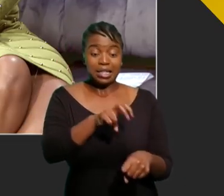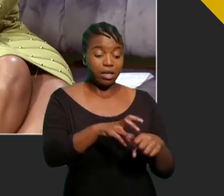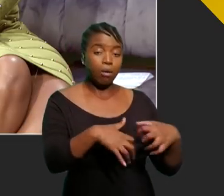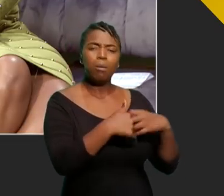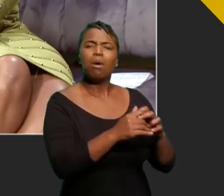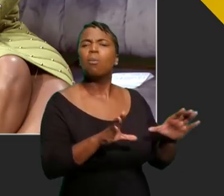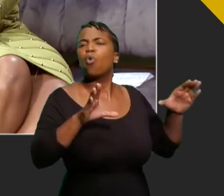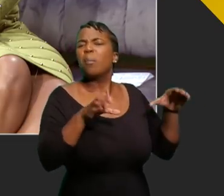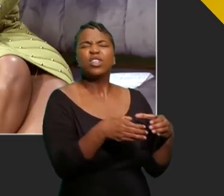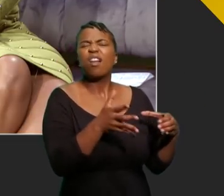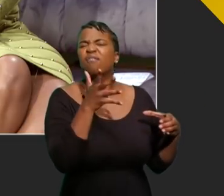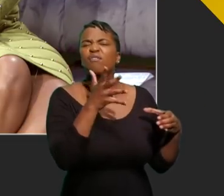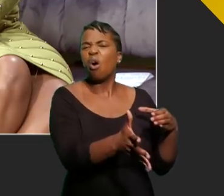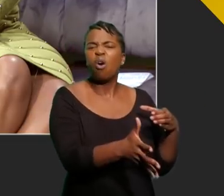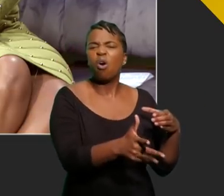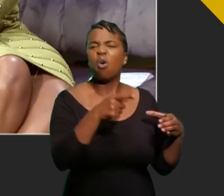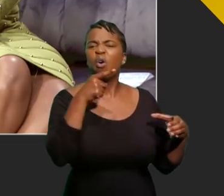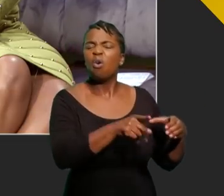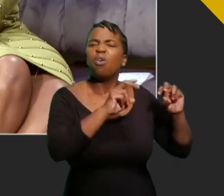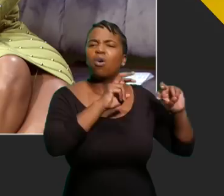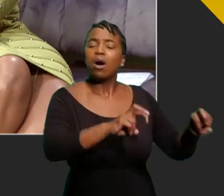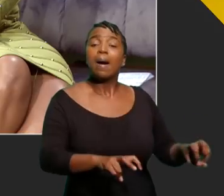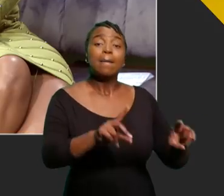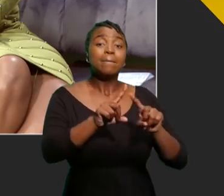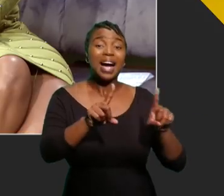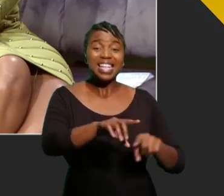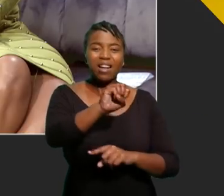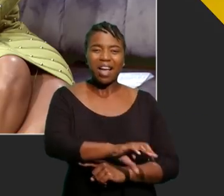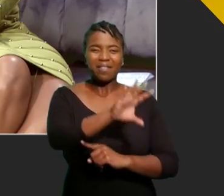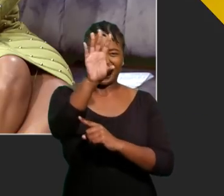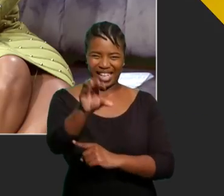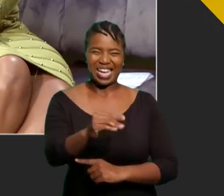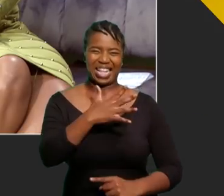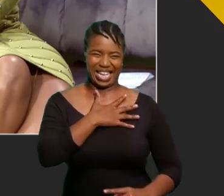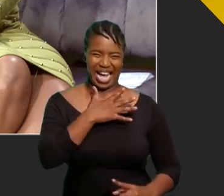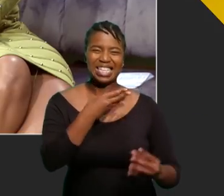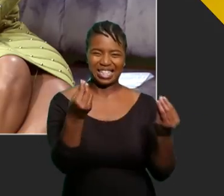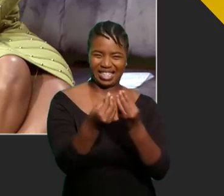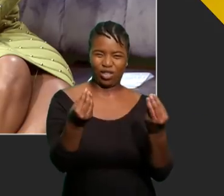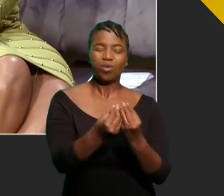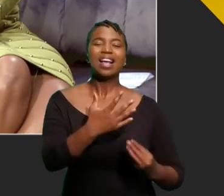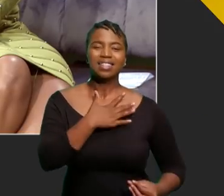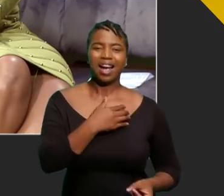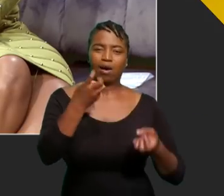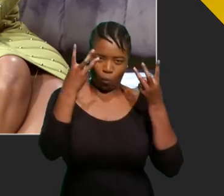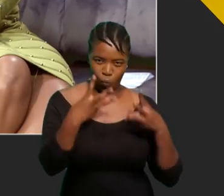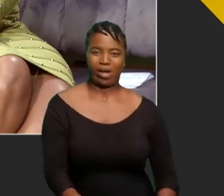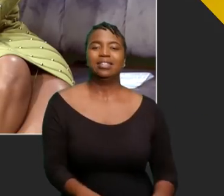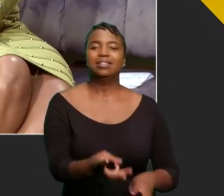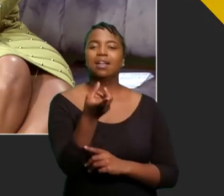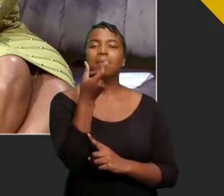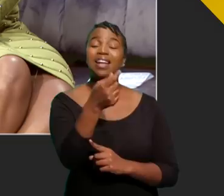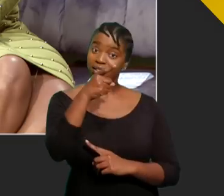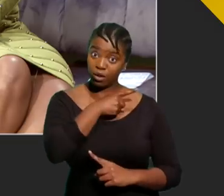sokuthi kube nekhomishani. Kodwa-ke ngenxa yokuthi i-South Africa iyizwe lithanda ukuwesta imali nokumosha imali,